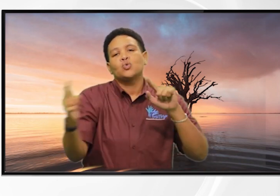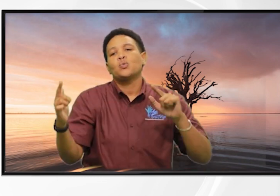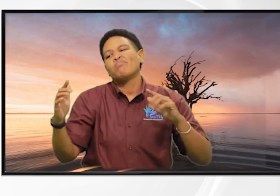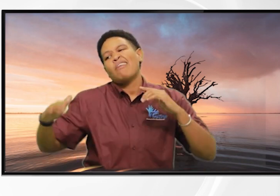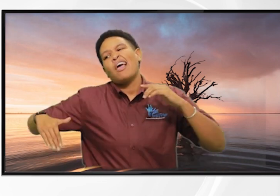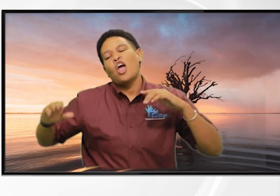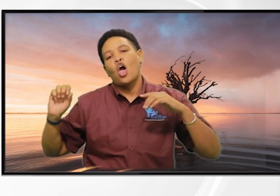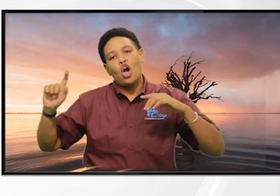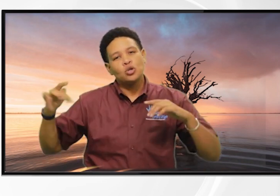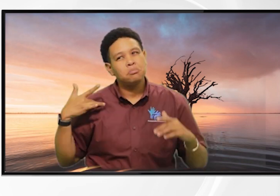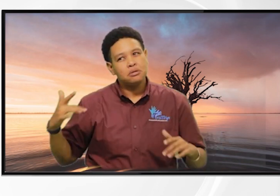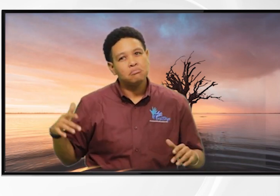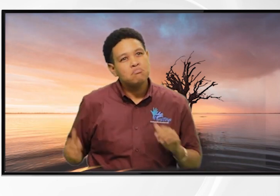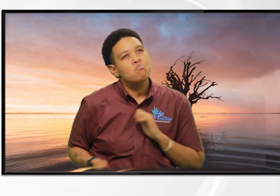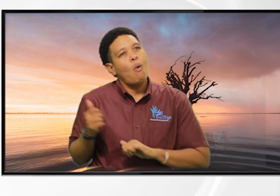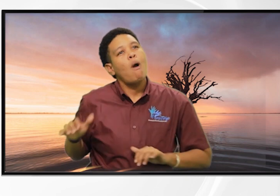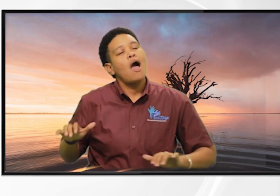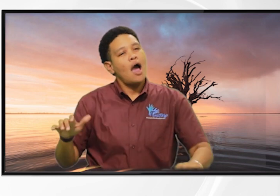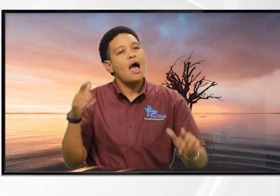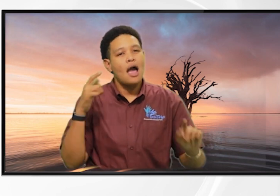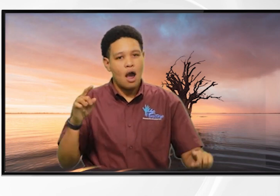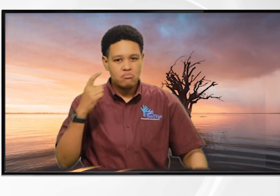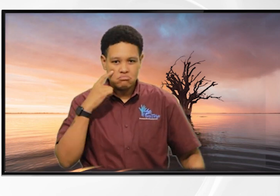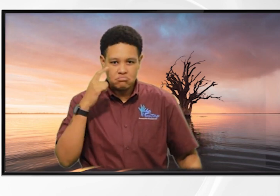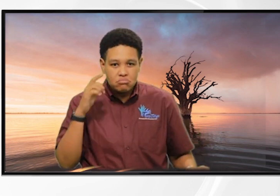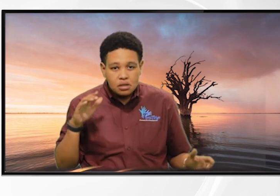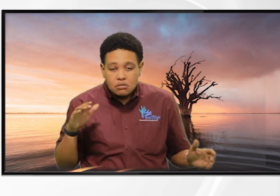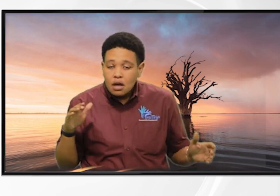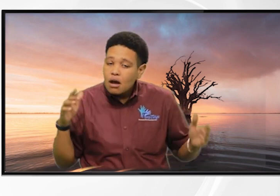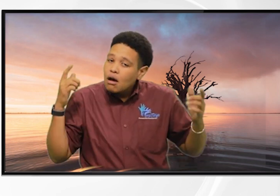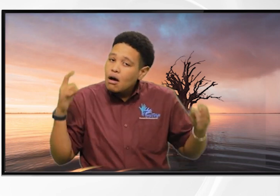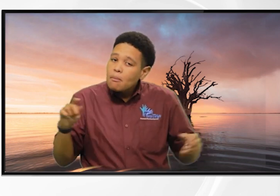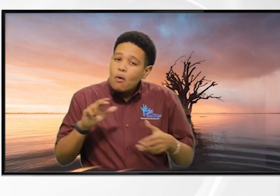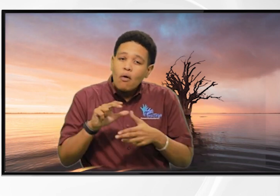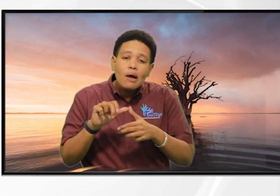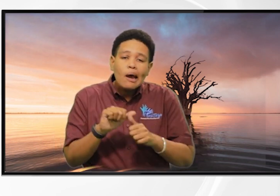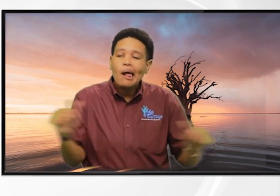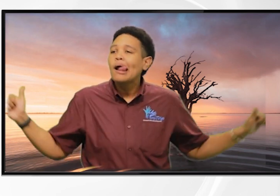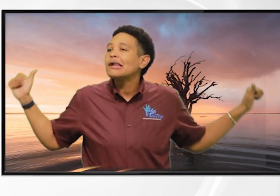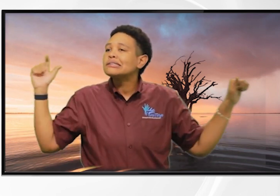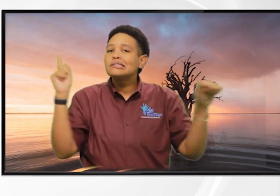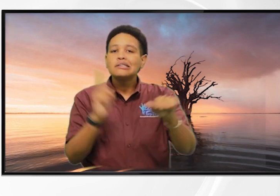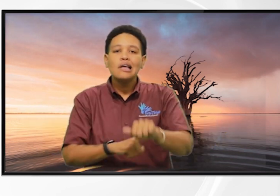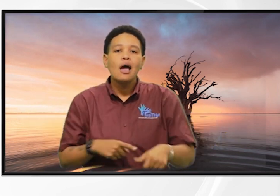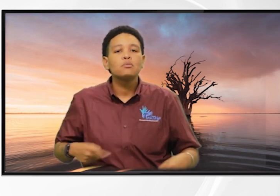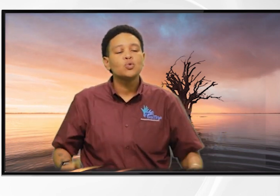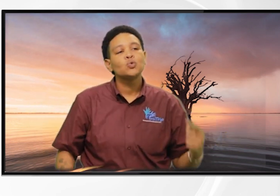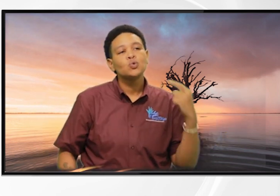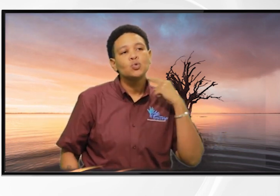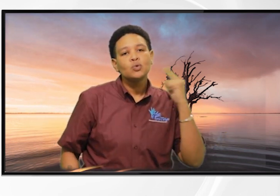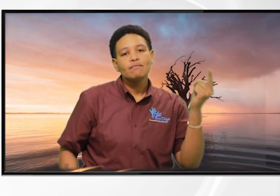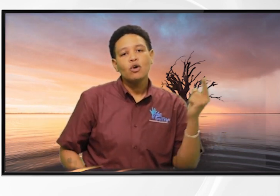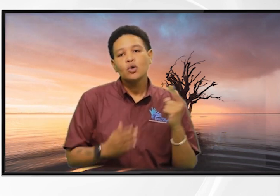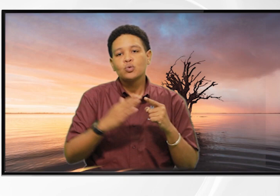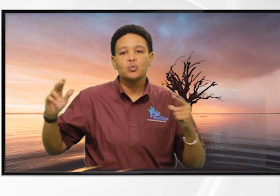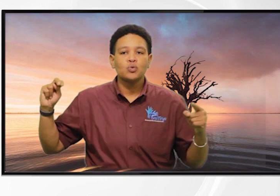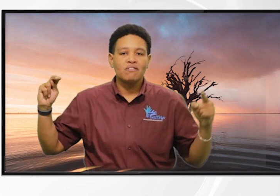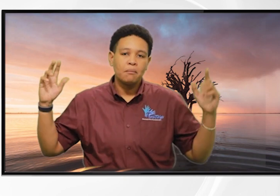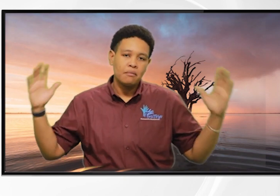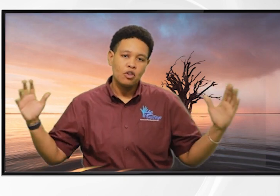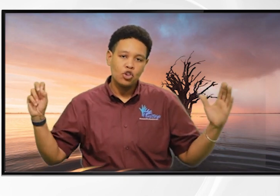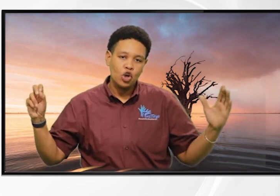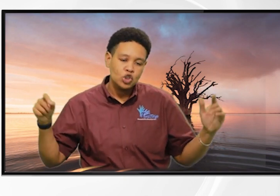October, although a deadly hurricane may occur at any time during or right before the season.